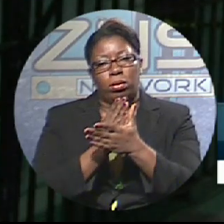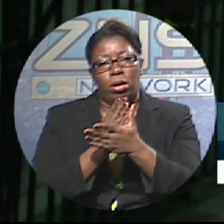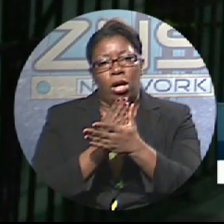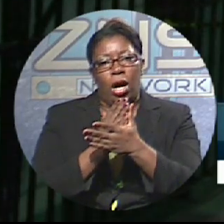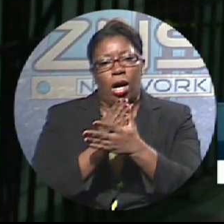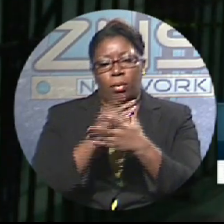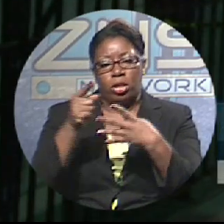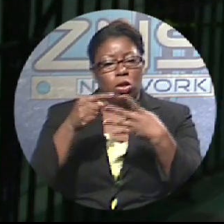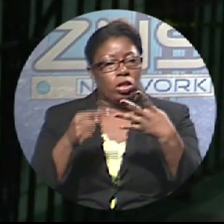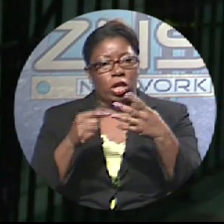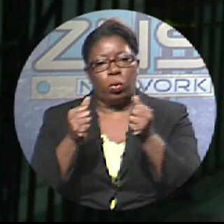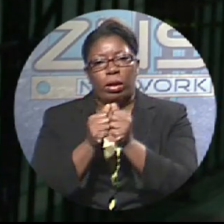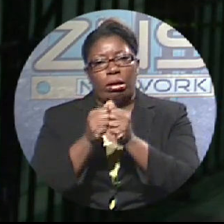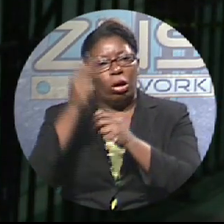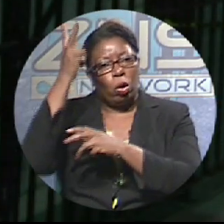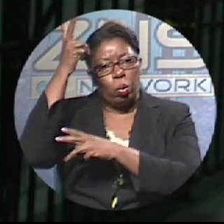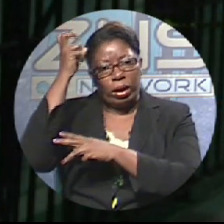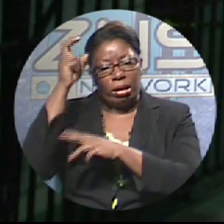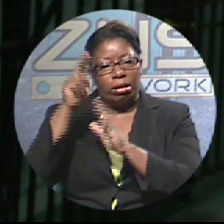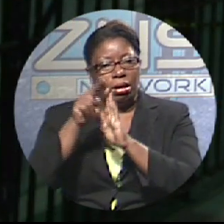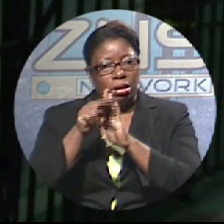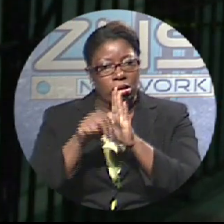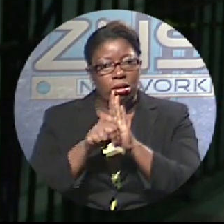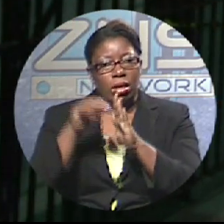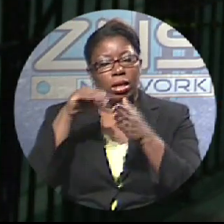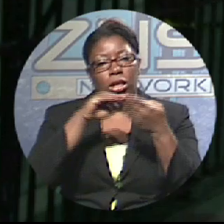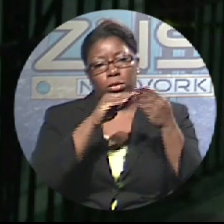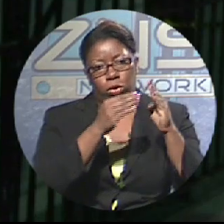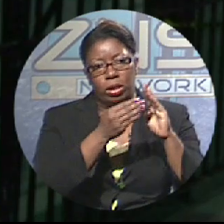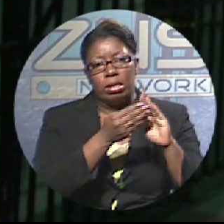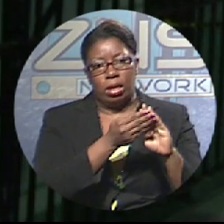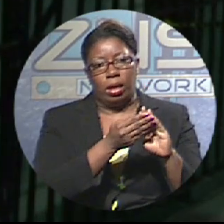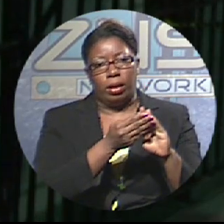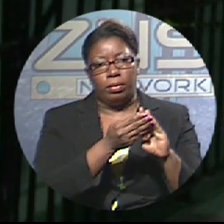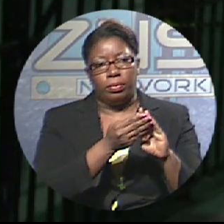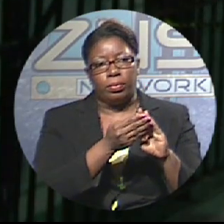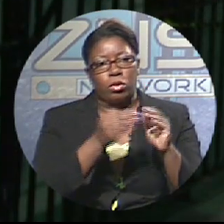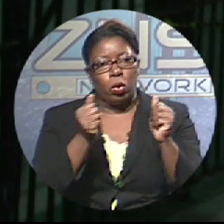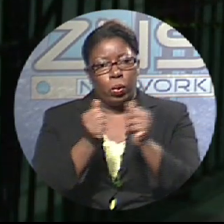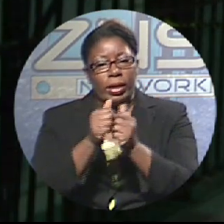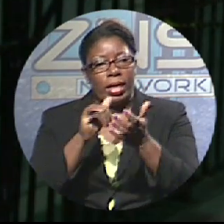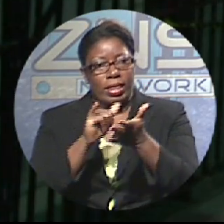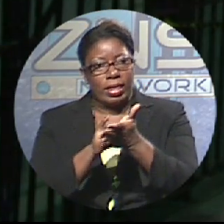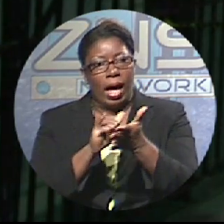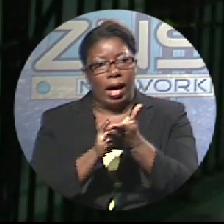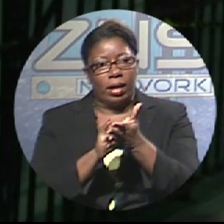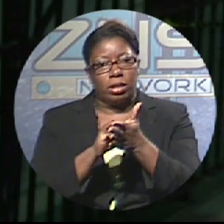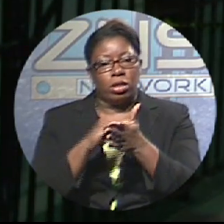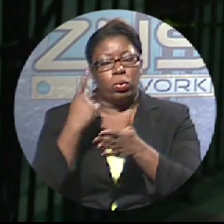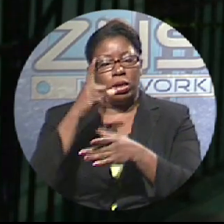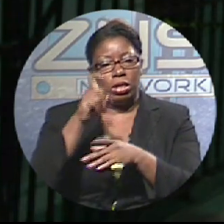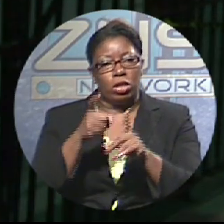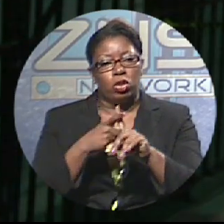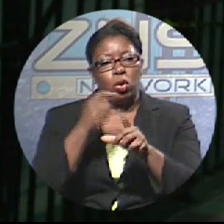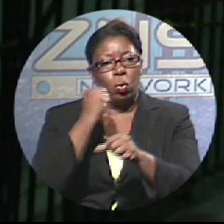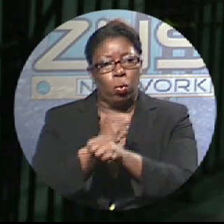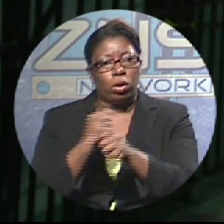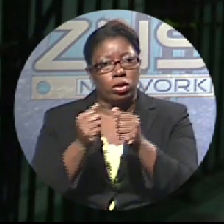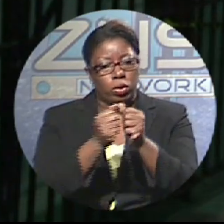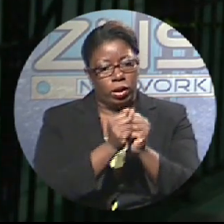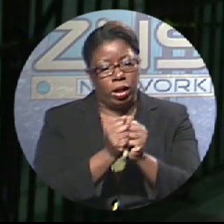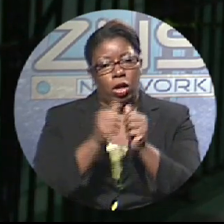these, in a lot of these communities. And along with that, we just have to work preventively with the